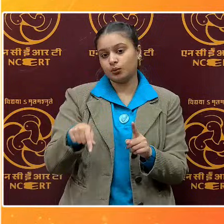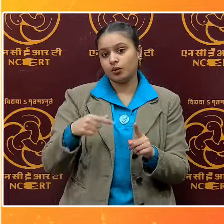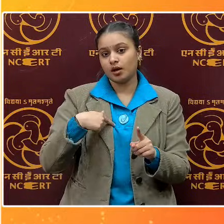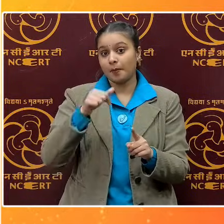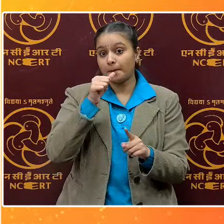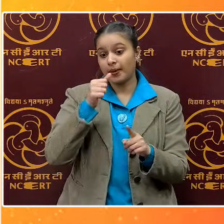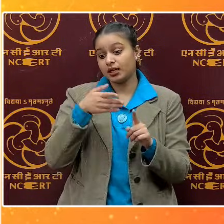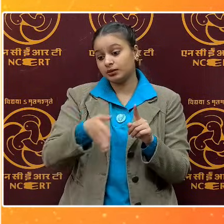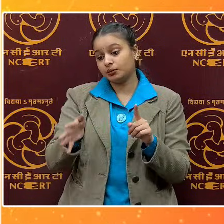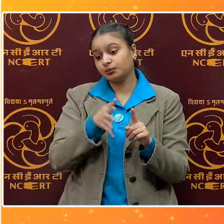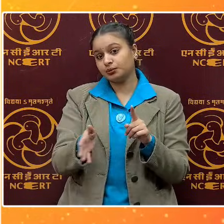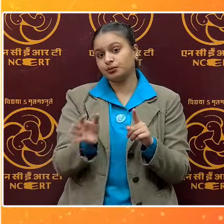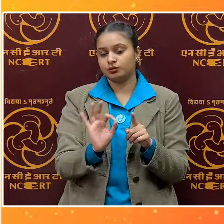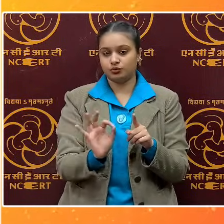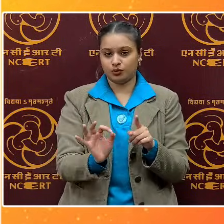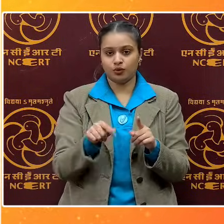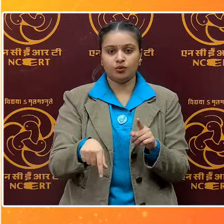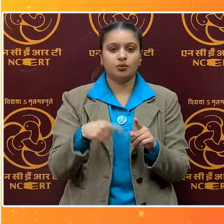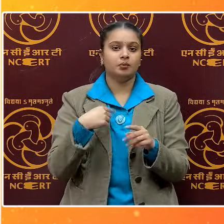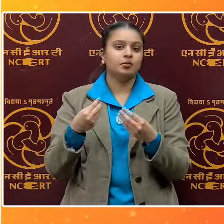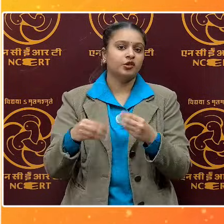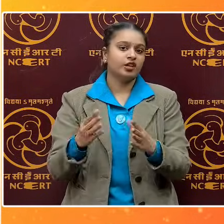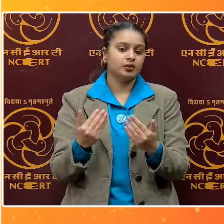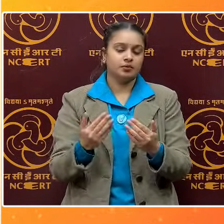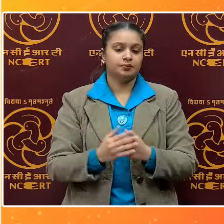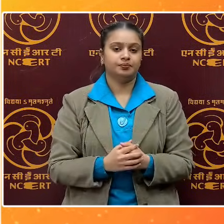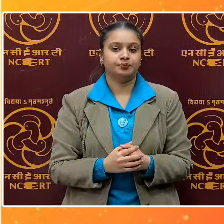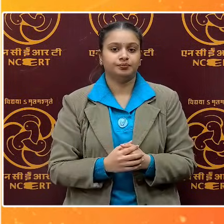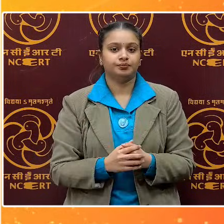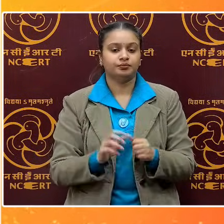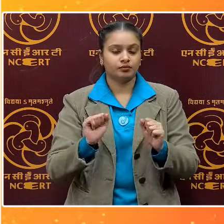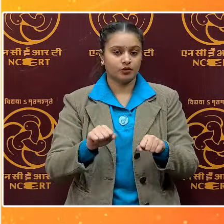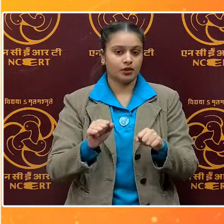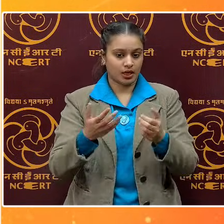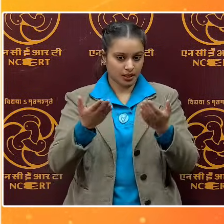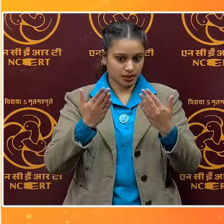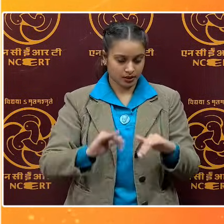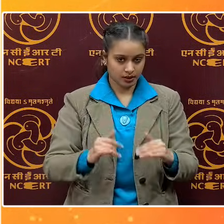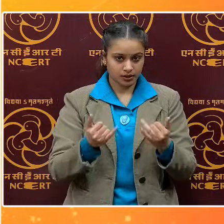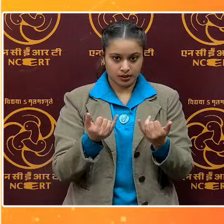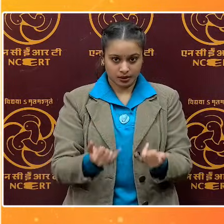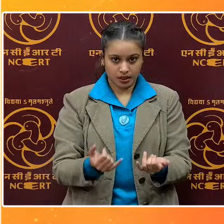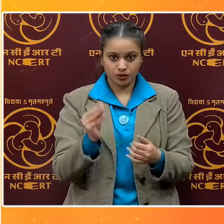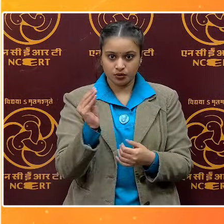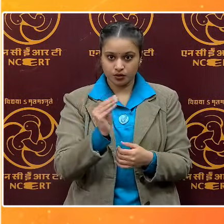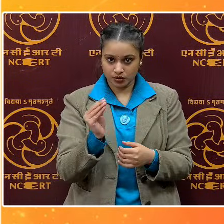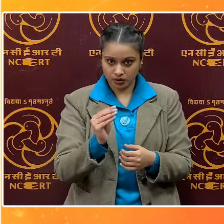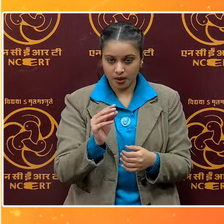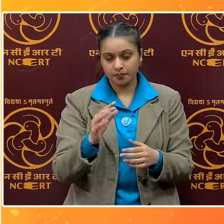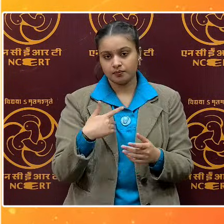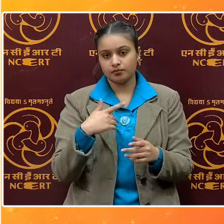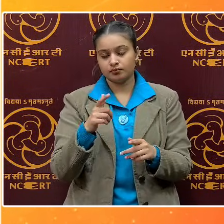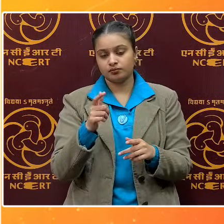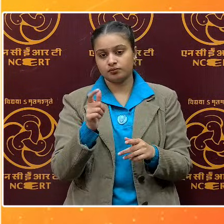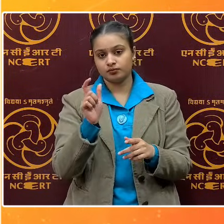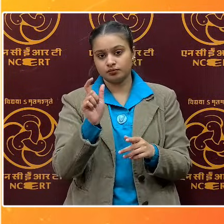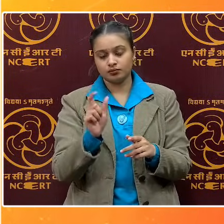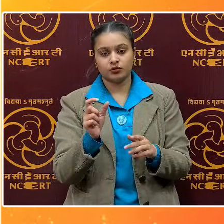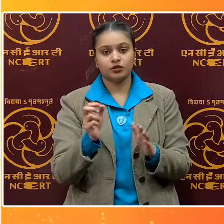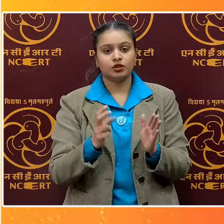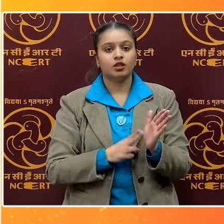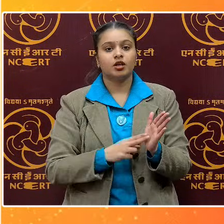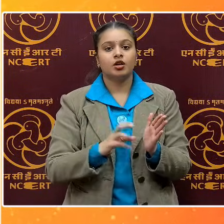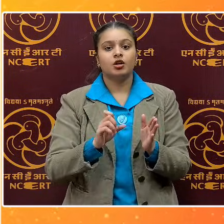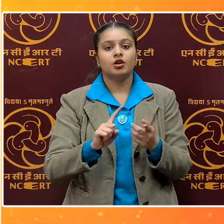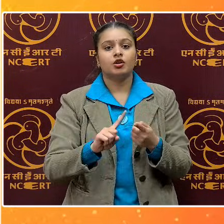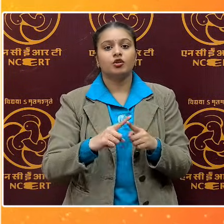water leak because waste. it will waste the water. Absolutely. Yes. Now here are some contractions. Now contraction catch.